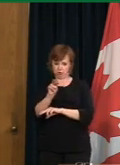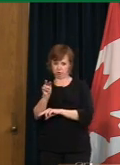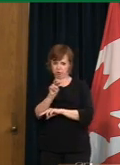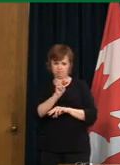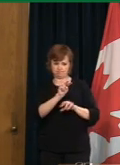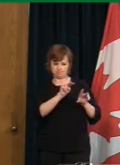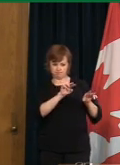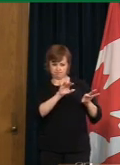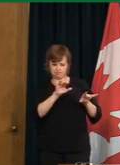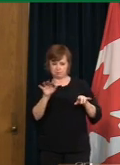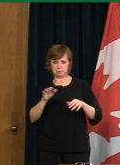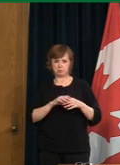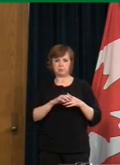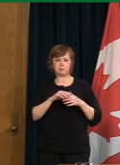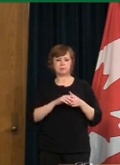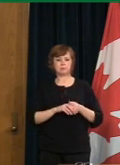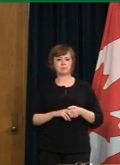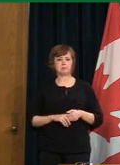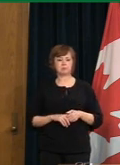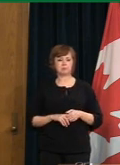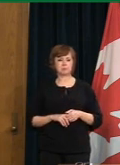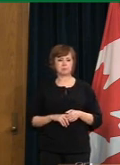any change in guidance would be required.